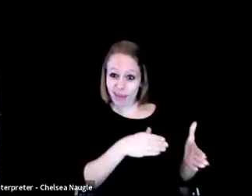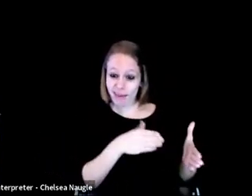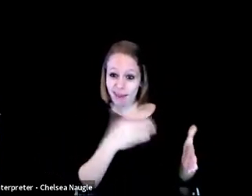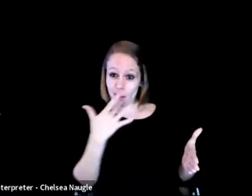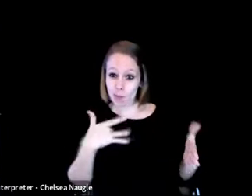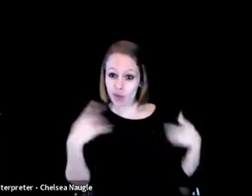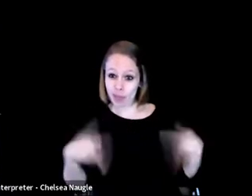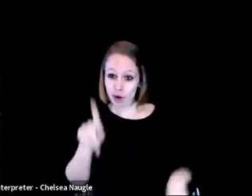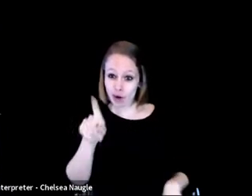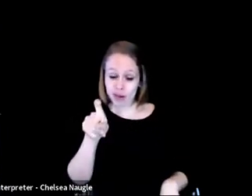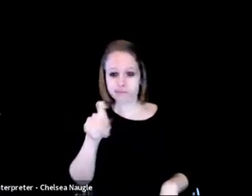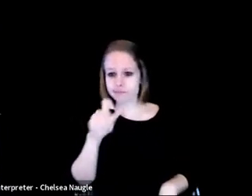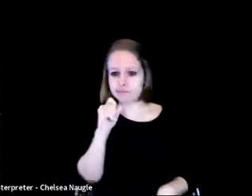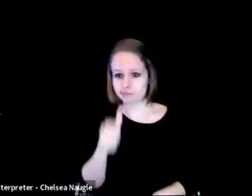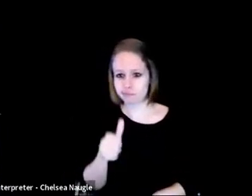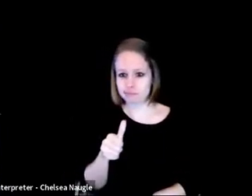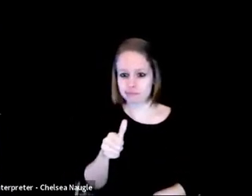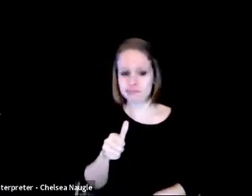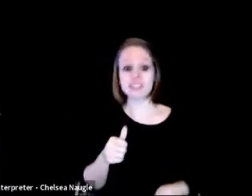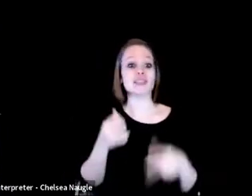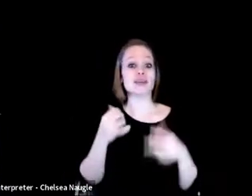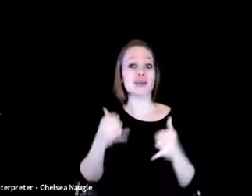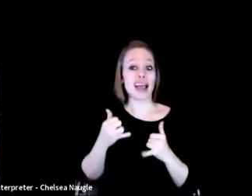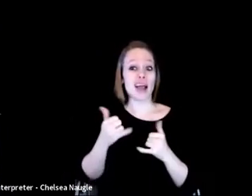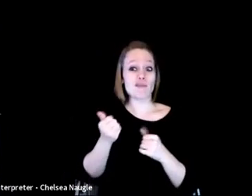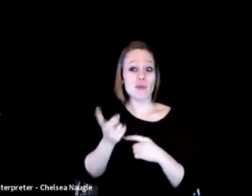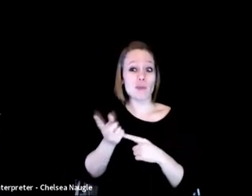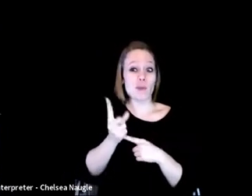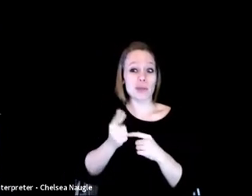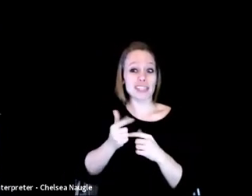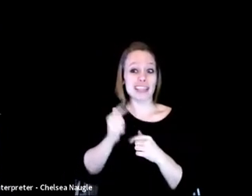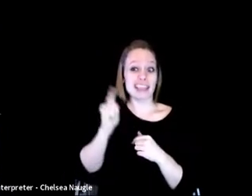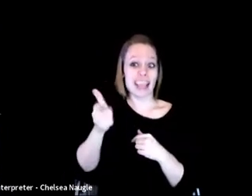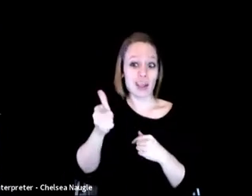Now I'll show you what happened just moments later.